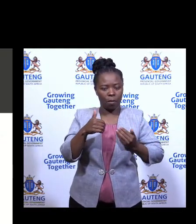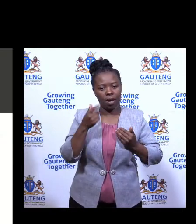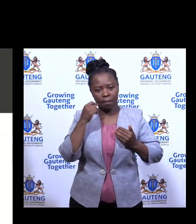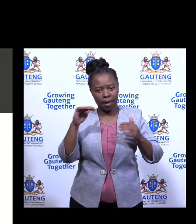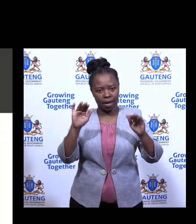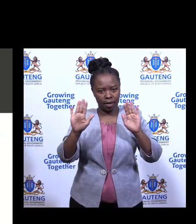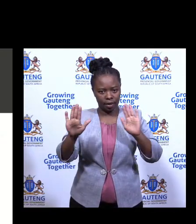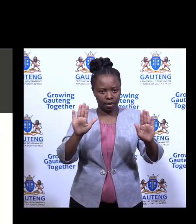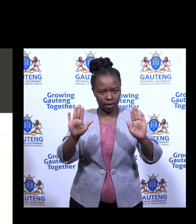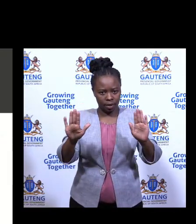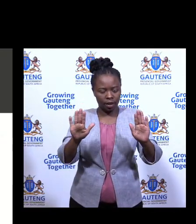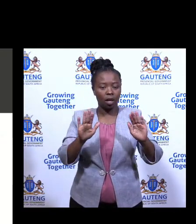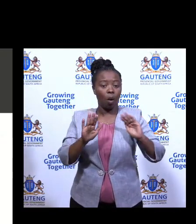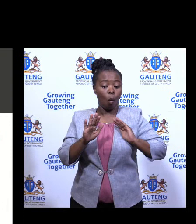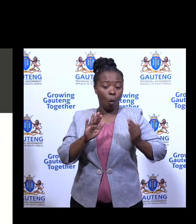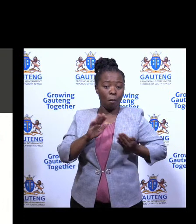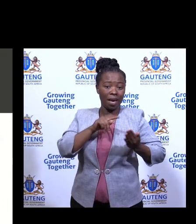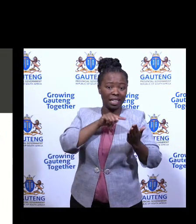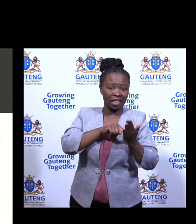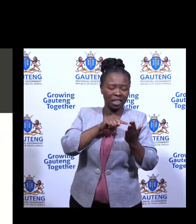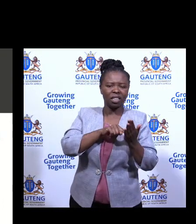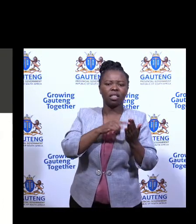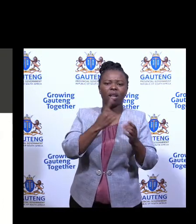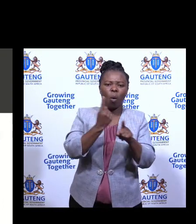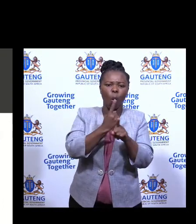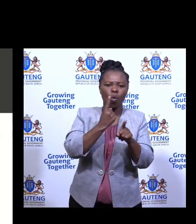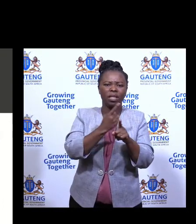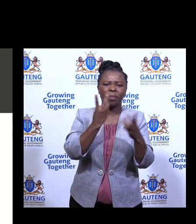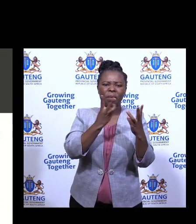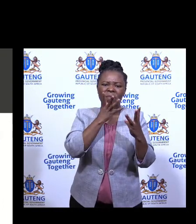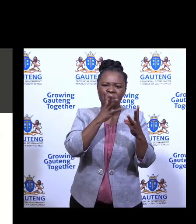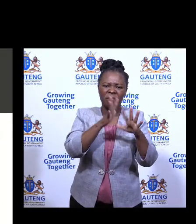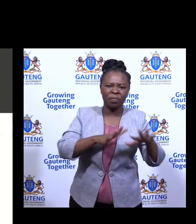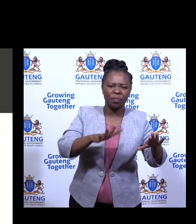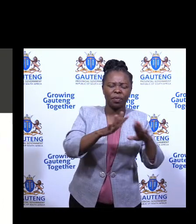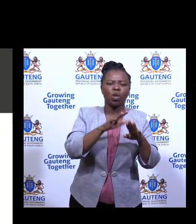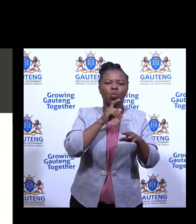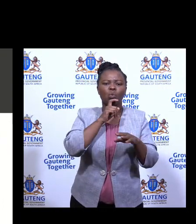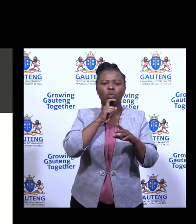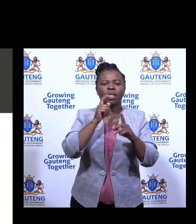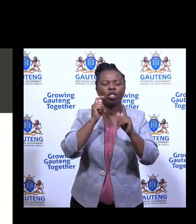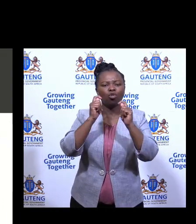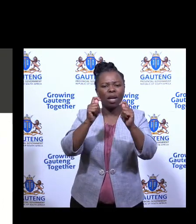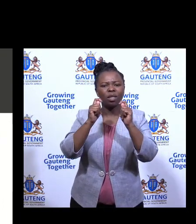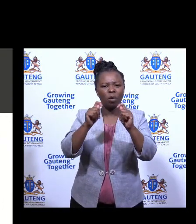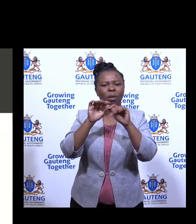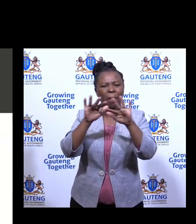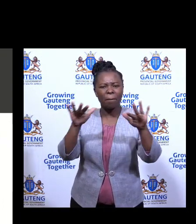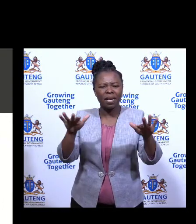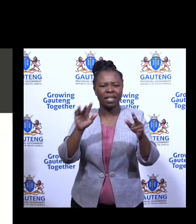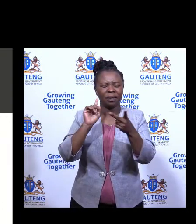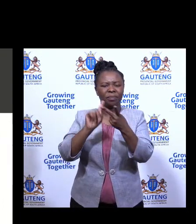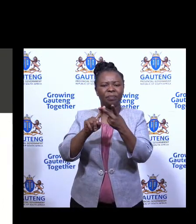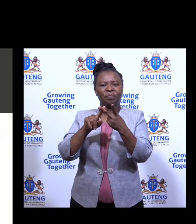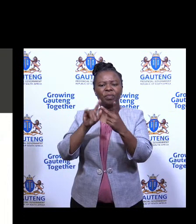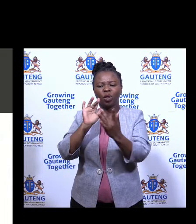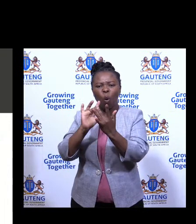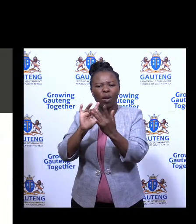made, women are more likely to live in crowded conditions, they're more likely to have to use public transport, they're more likely to be in contact